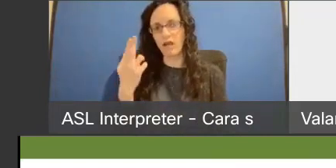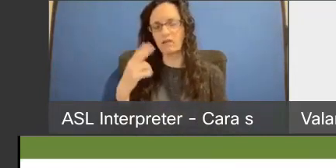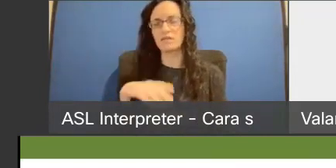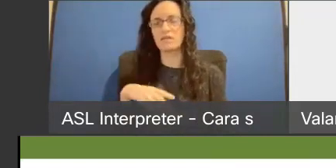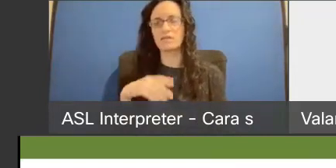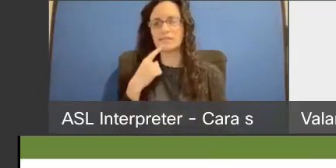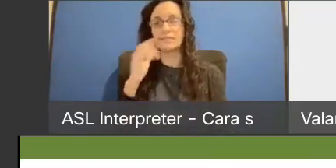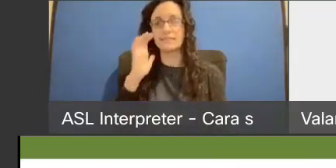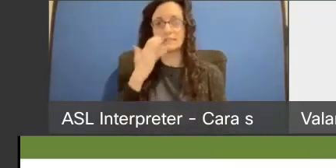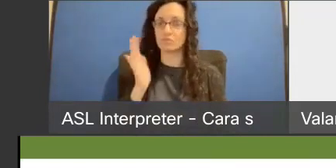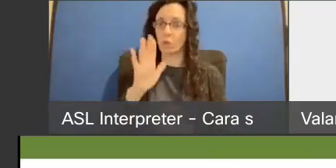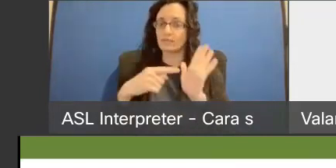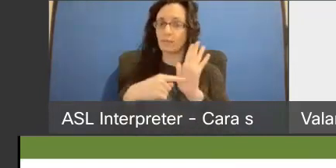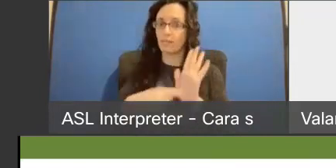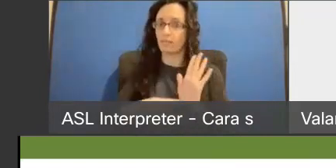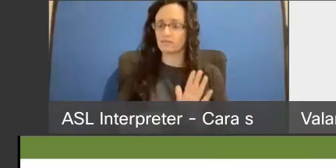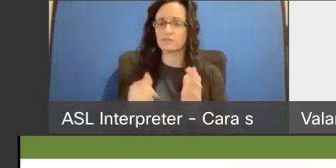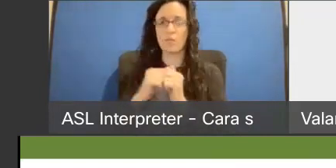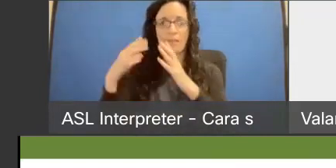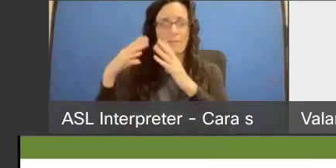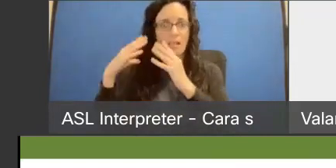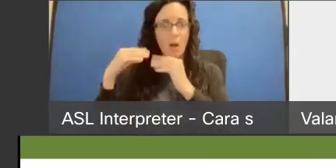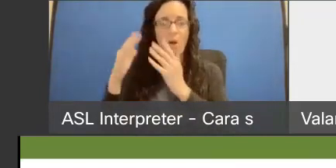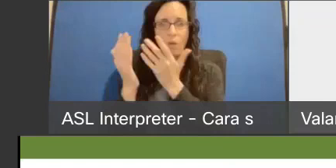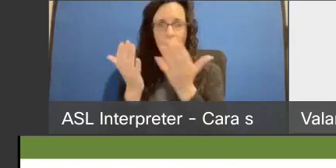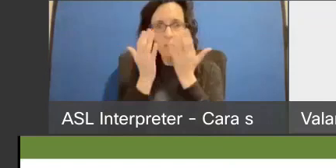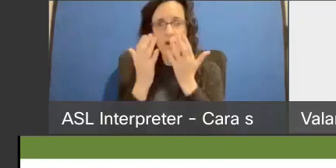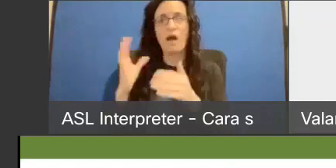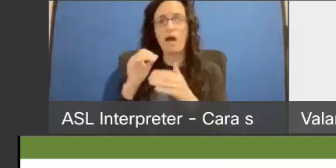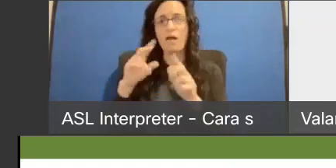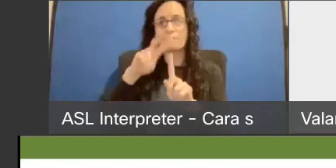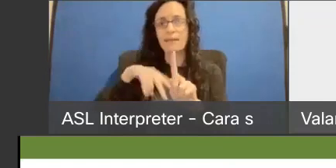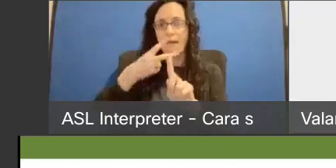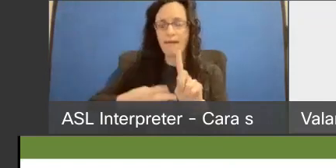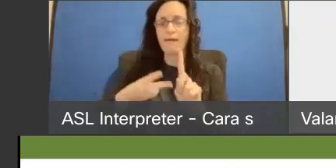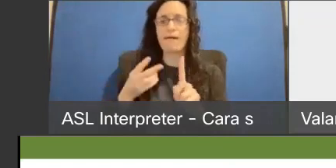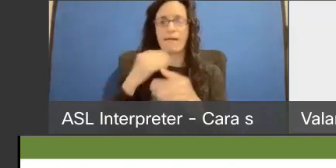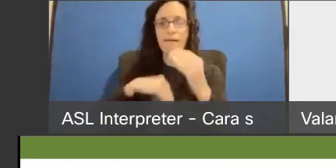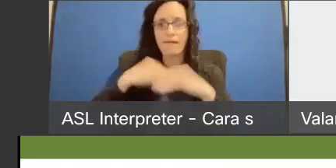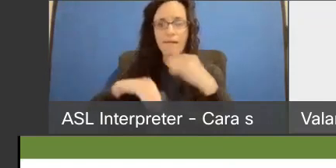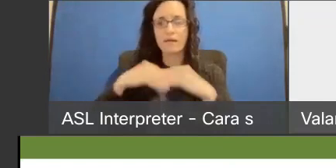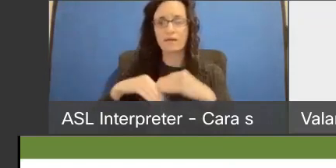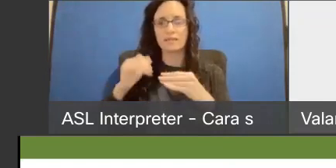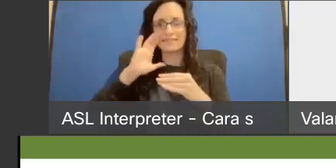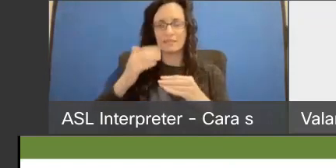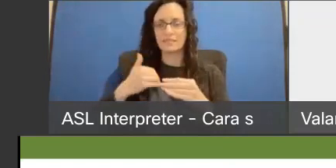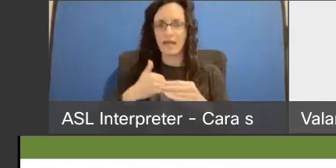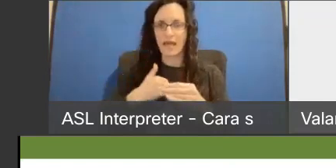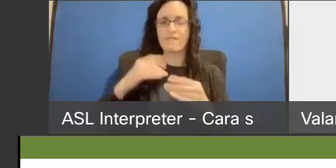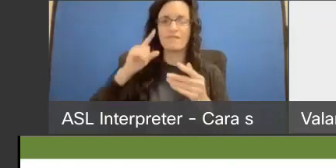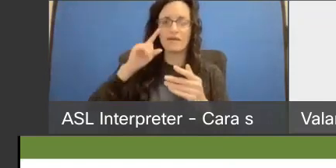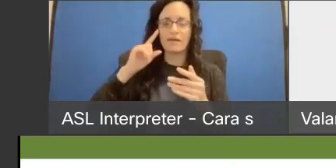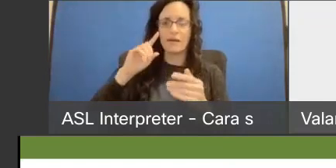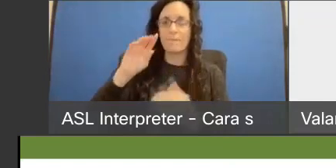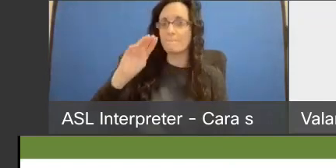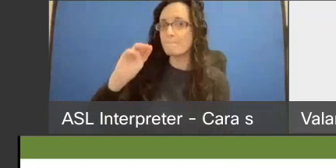examples you gave of the pillow and the banana includes a means, a plan, and intent. Will you